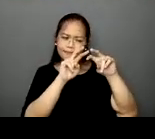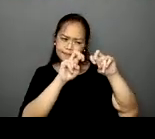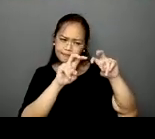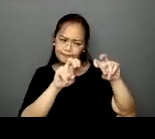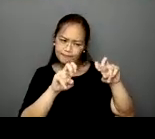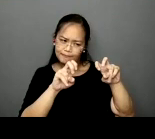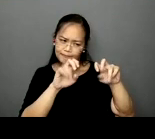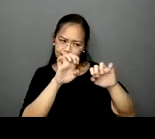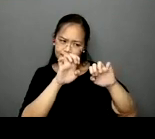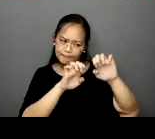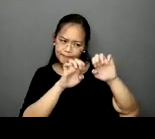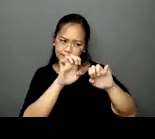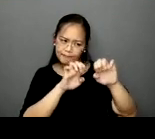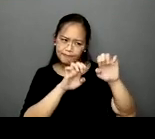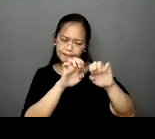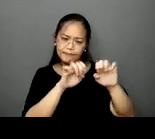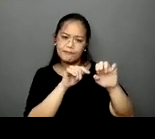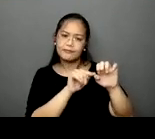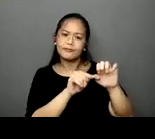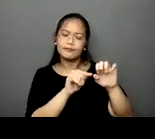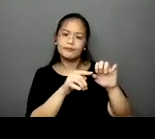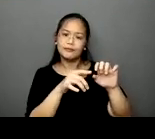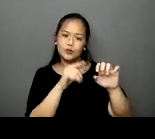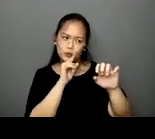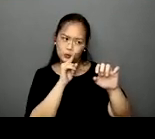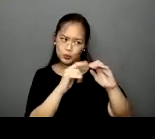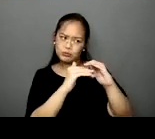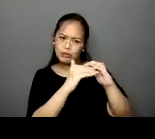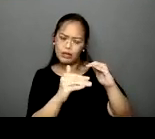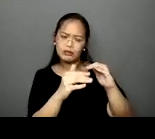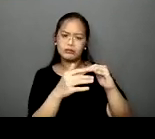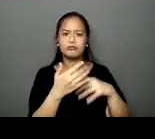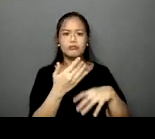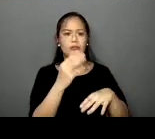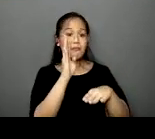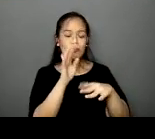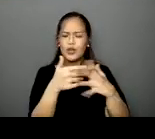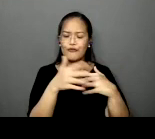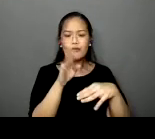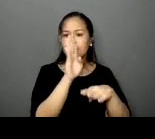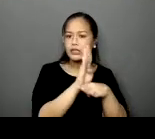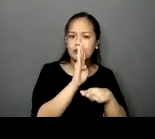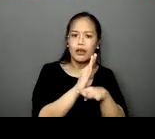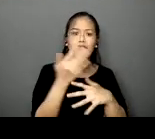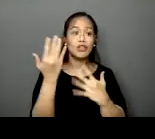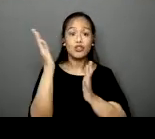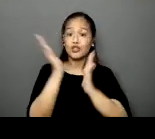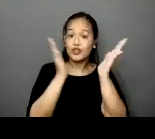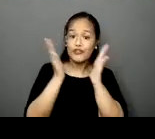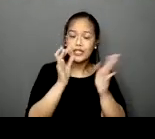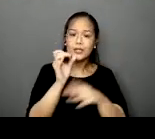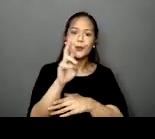the practices and sustainability of anything, whether it is a business, a service, or a practice. Even here in